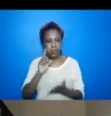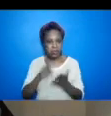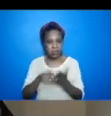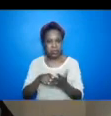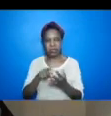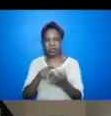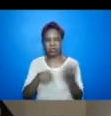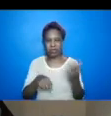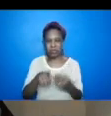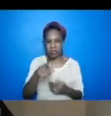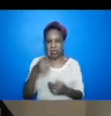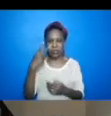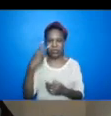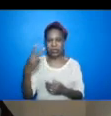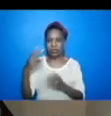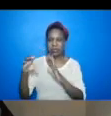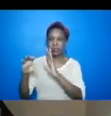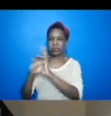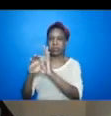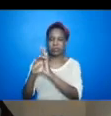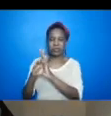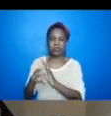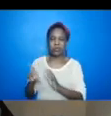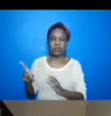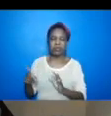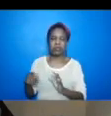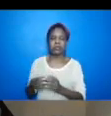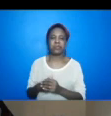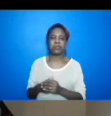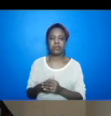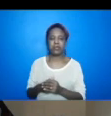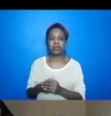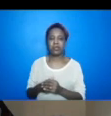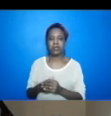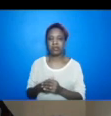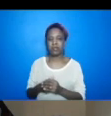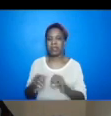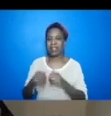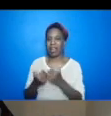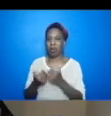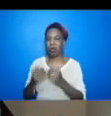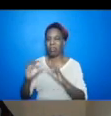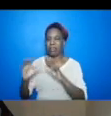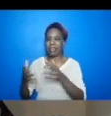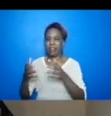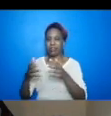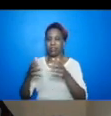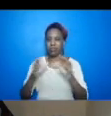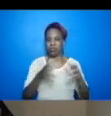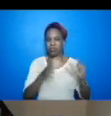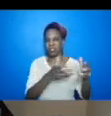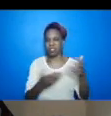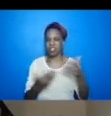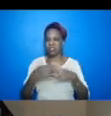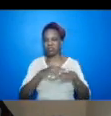different identity categories is decided or decisive of the context, or the context is decisive of